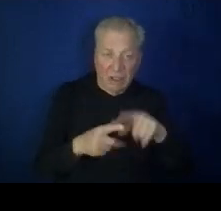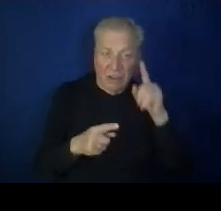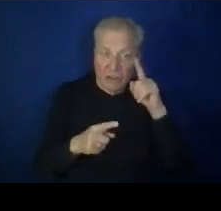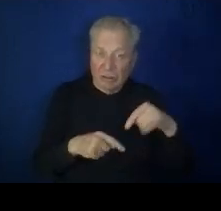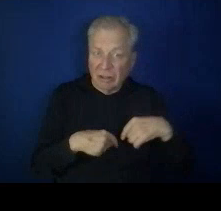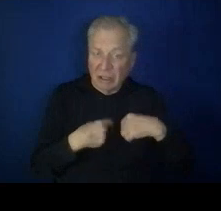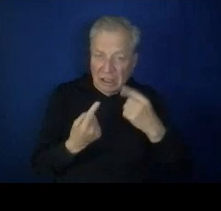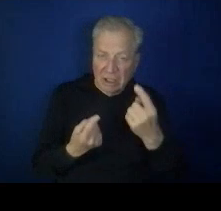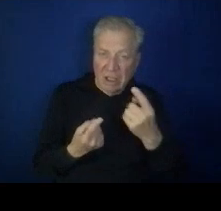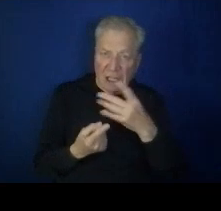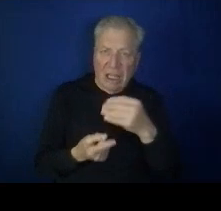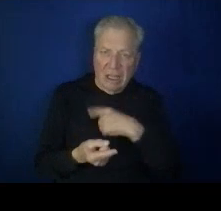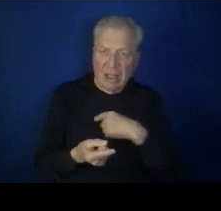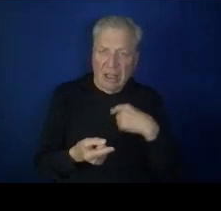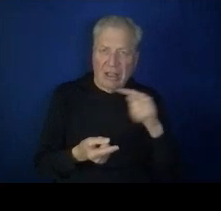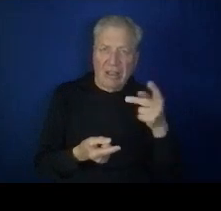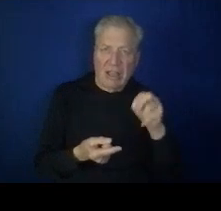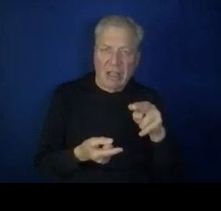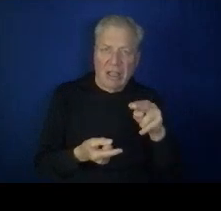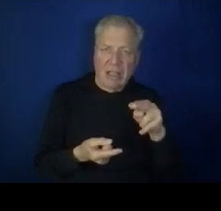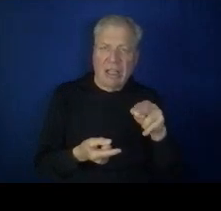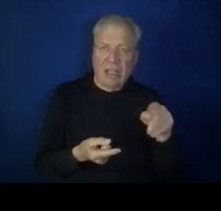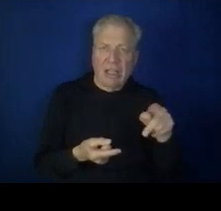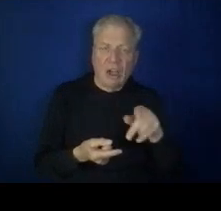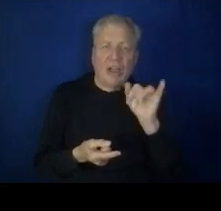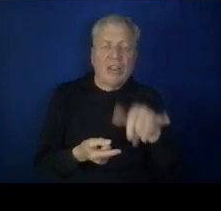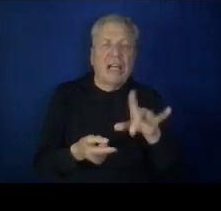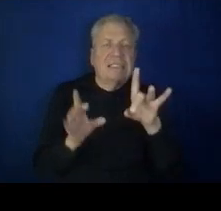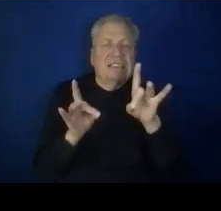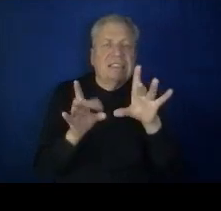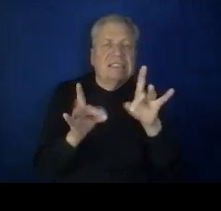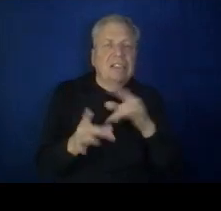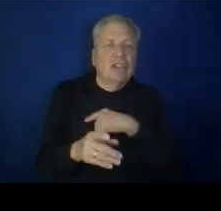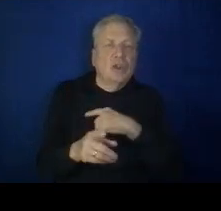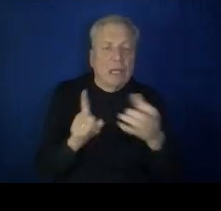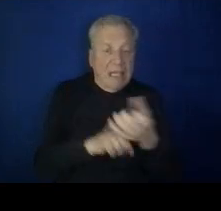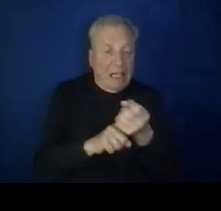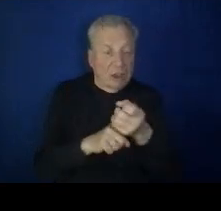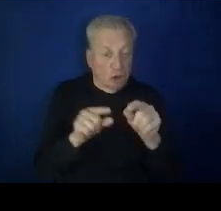minutes. And then those stickers are when we catch a group of animals.